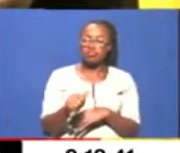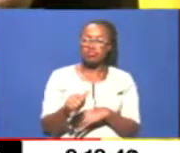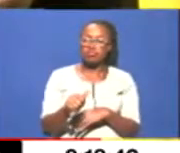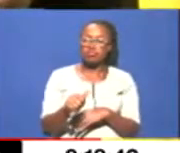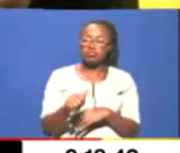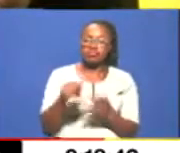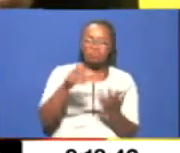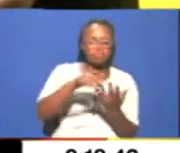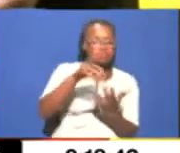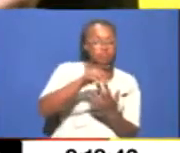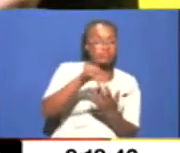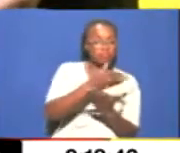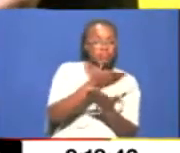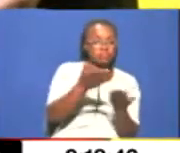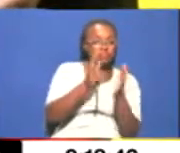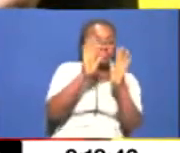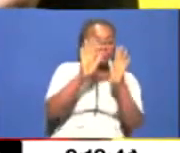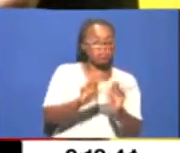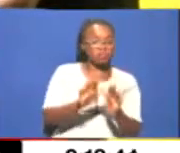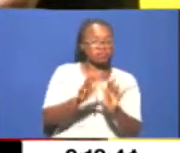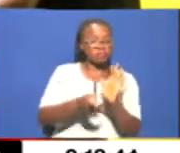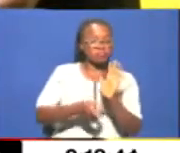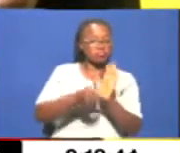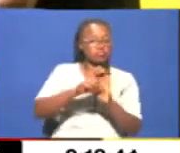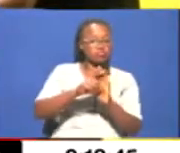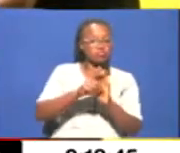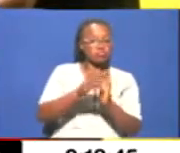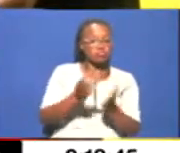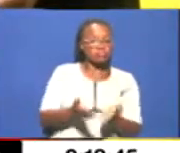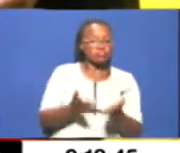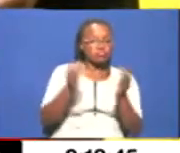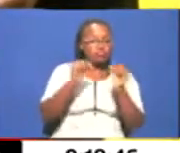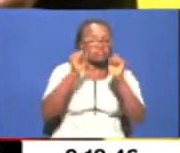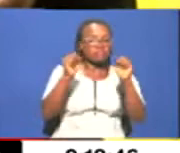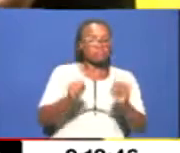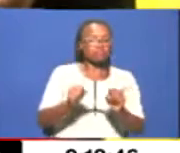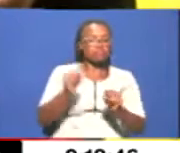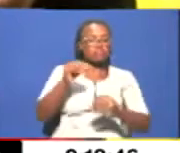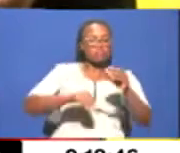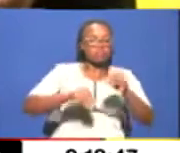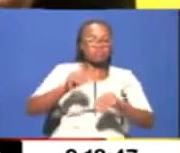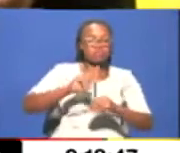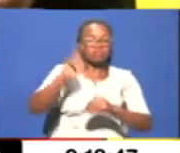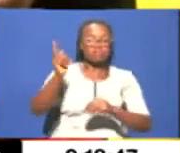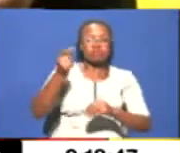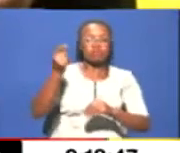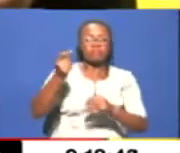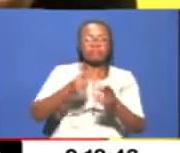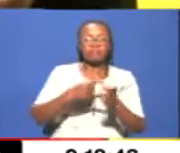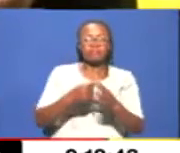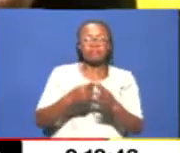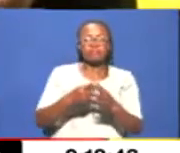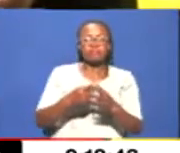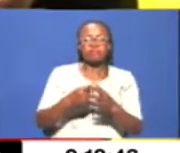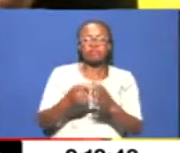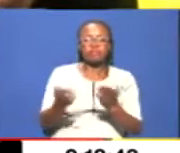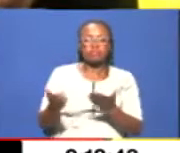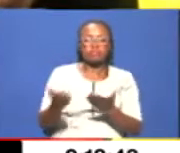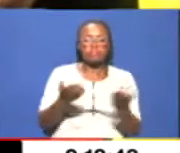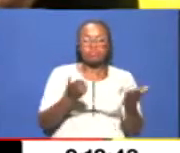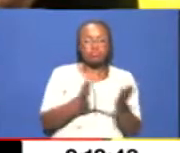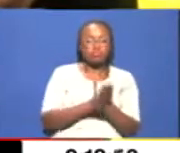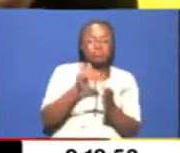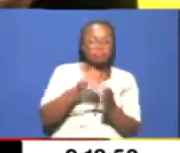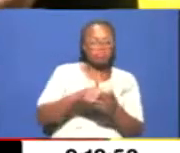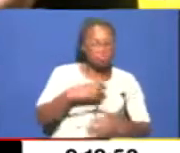options that are required to better the system of elections in Kenya, then they must be brought within the